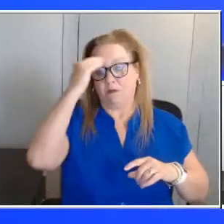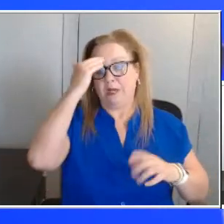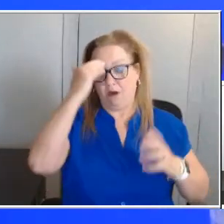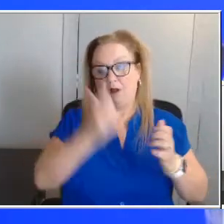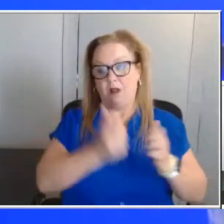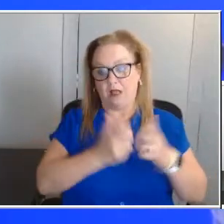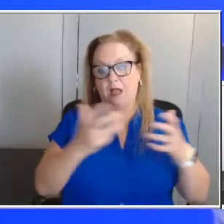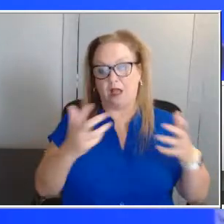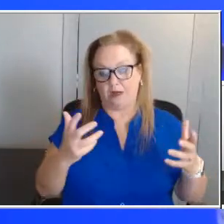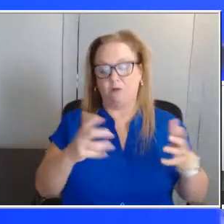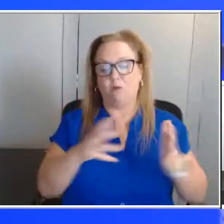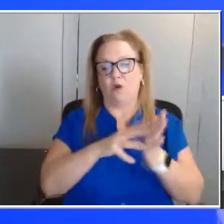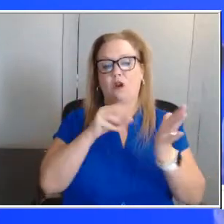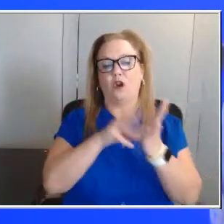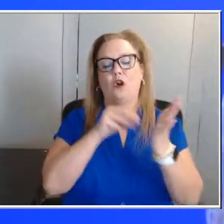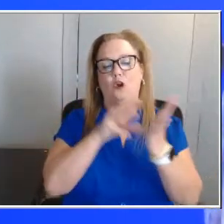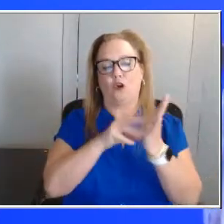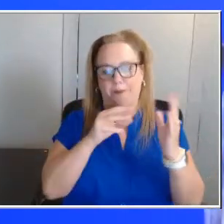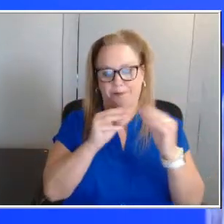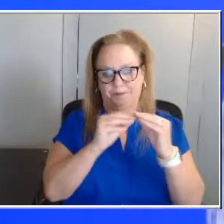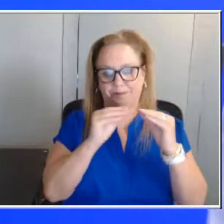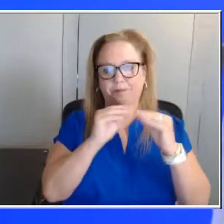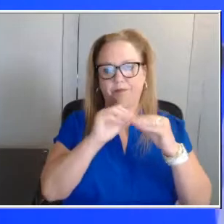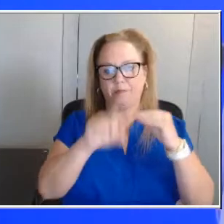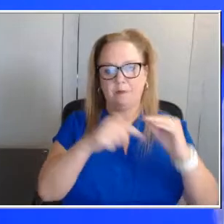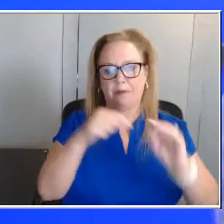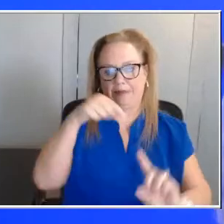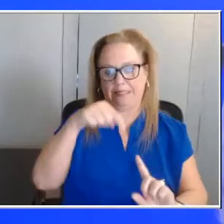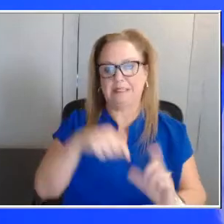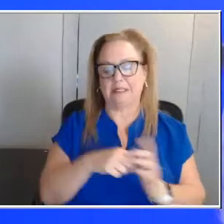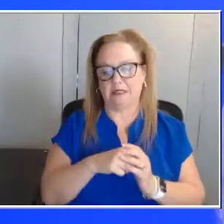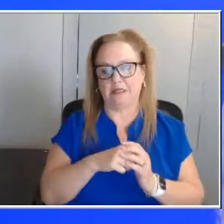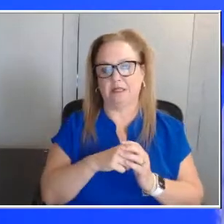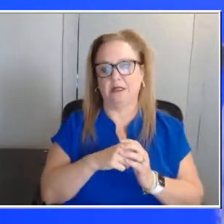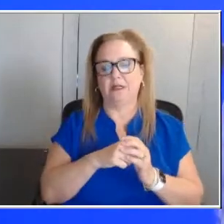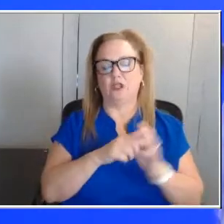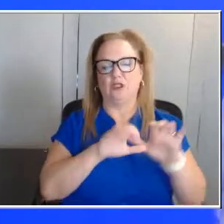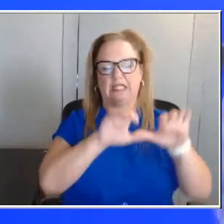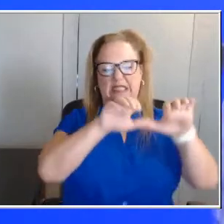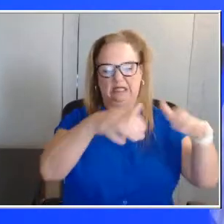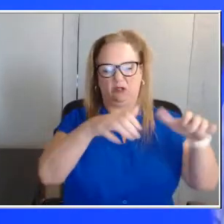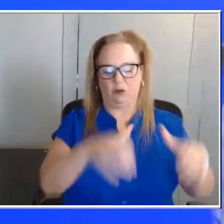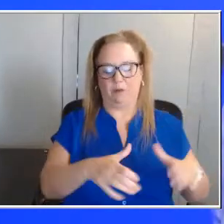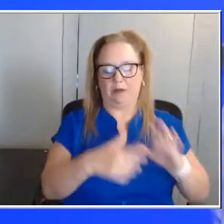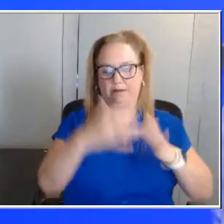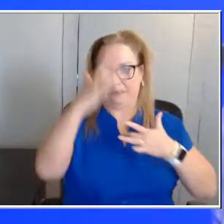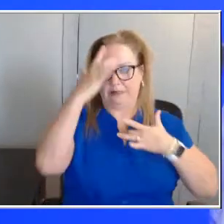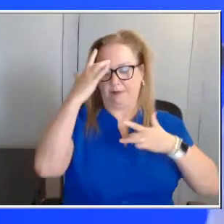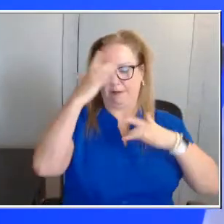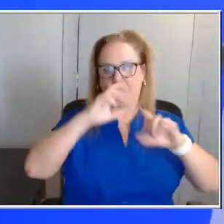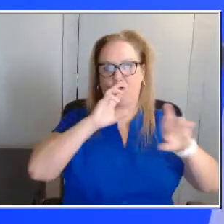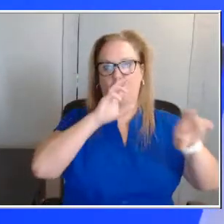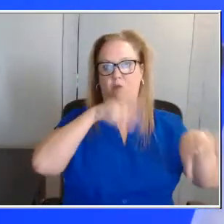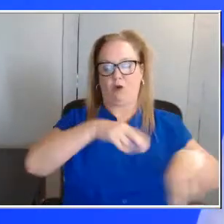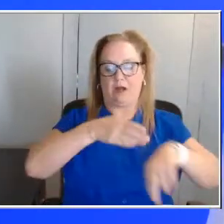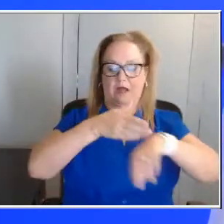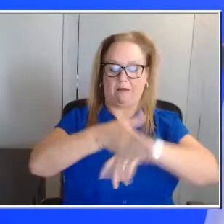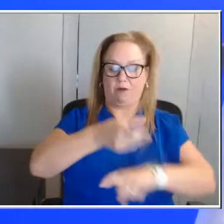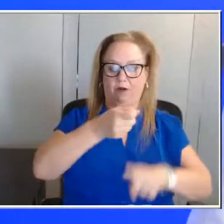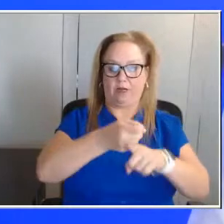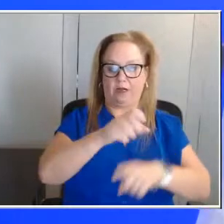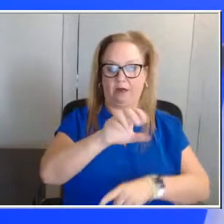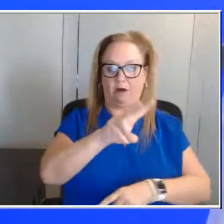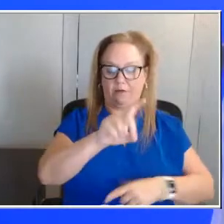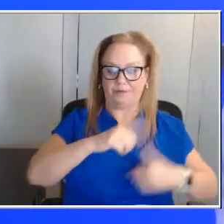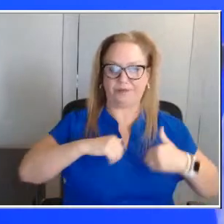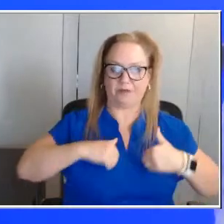or we're learning, maybe I'll say that. We're learning quite a bit about this. There's a subset of symptoms that are widely reported after having COVID: fatigue, shortness of